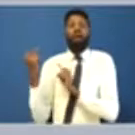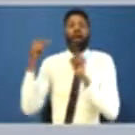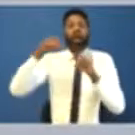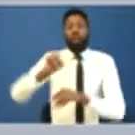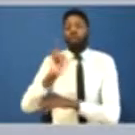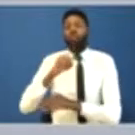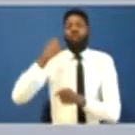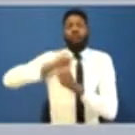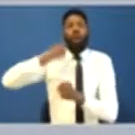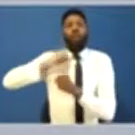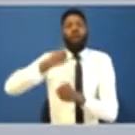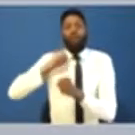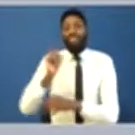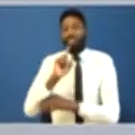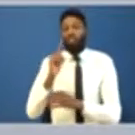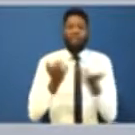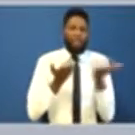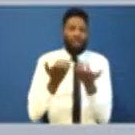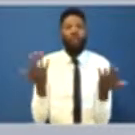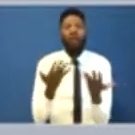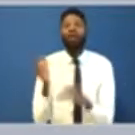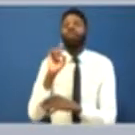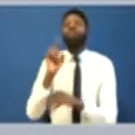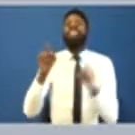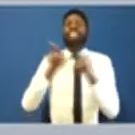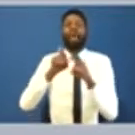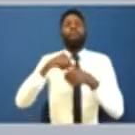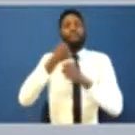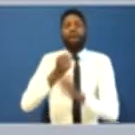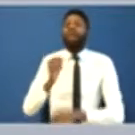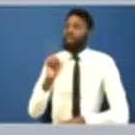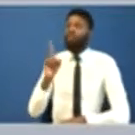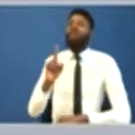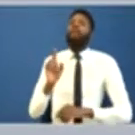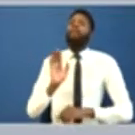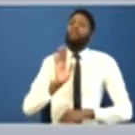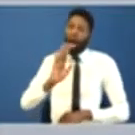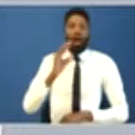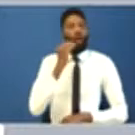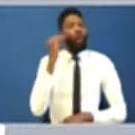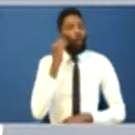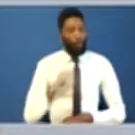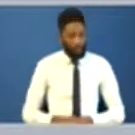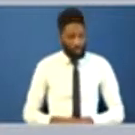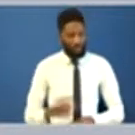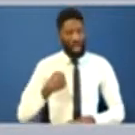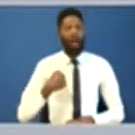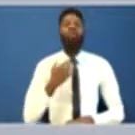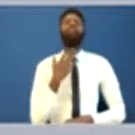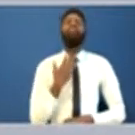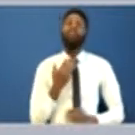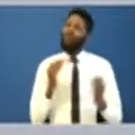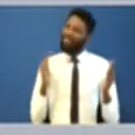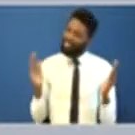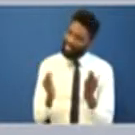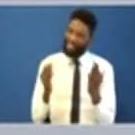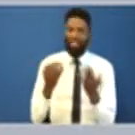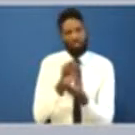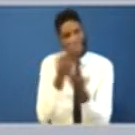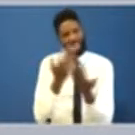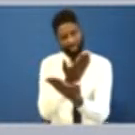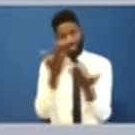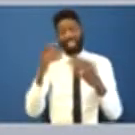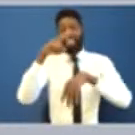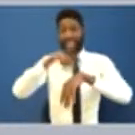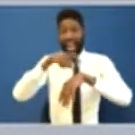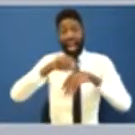in nairobi they do business in nairobi and they make nairobi a home for them and i want to encourage many of us that when the time comes